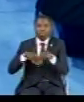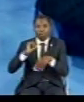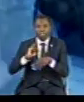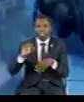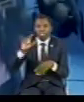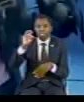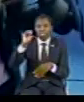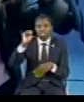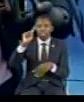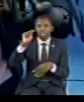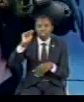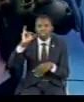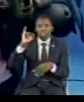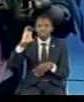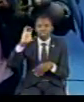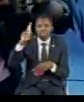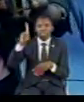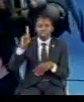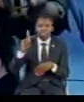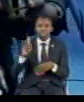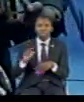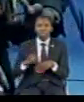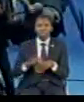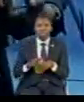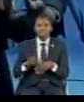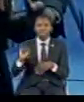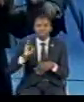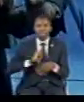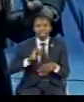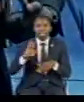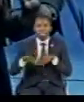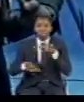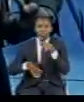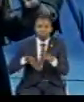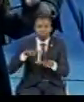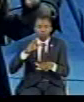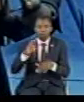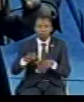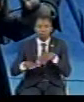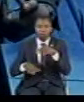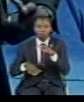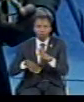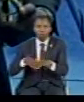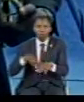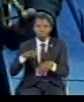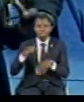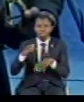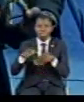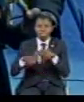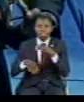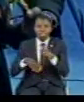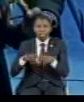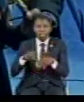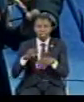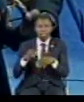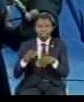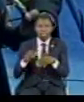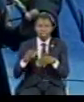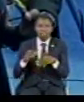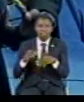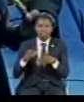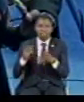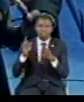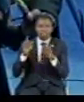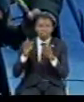without holding the walking stick, I walk from the S3 ending to